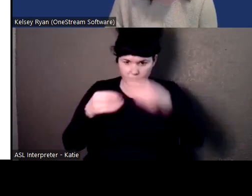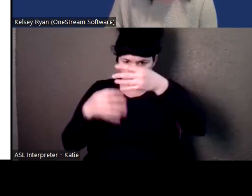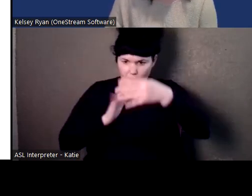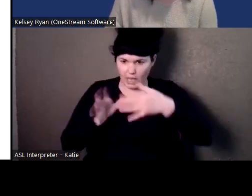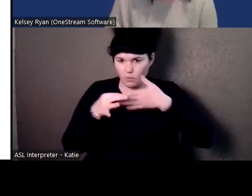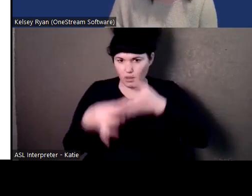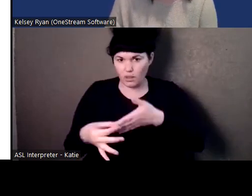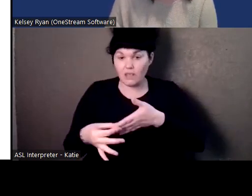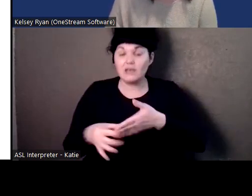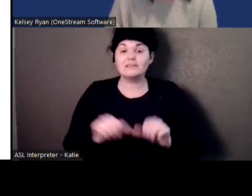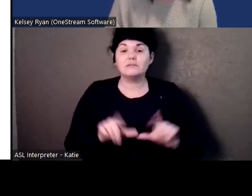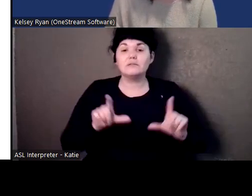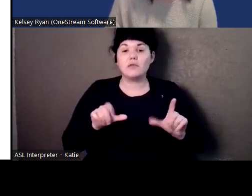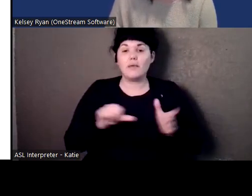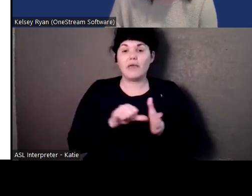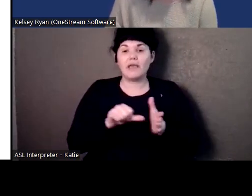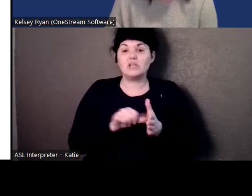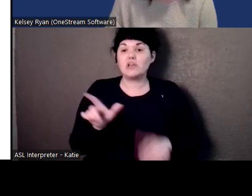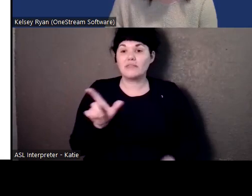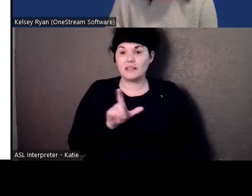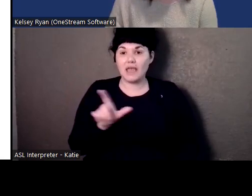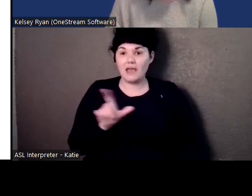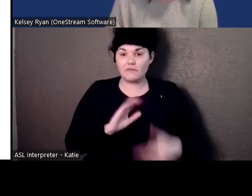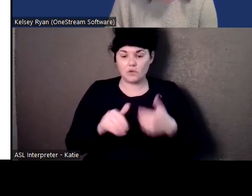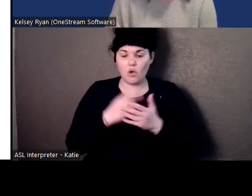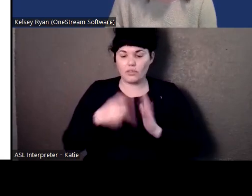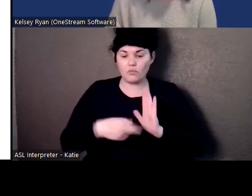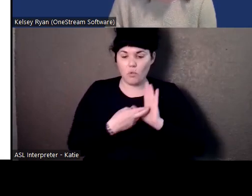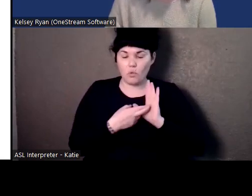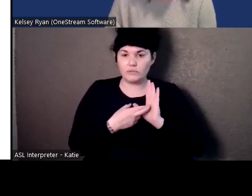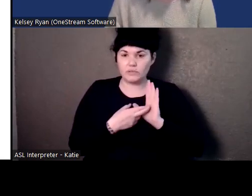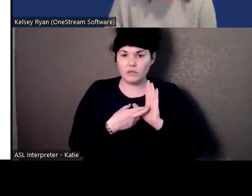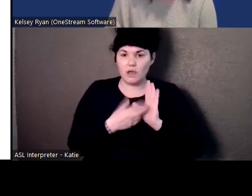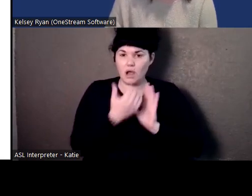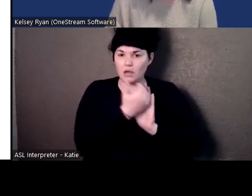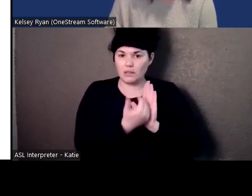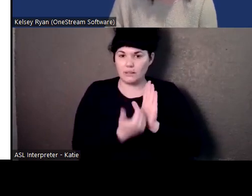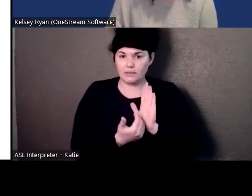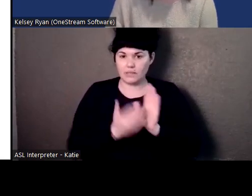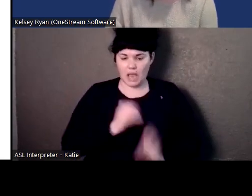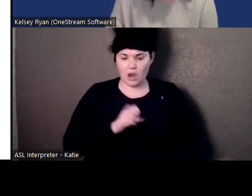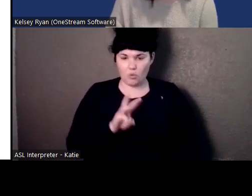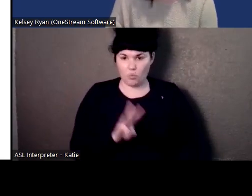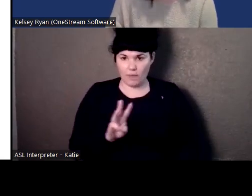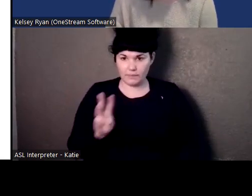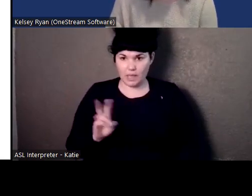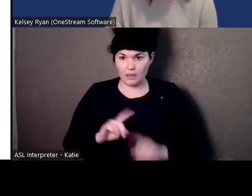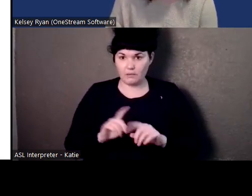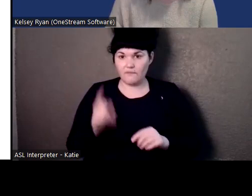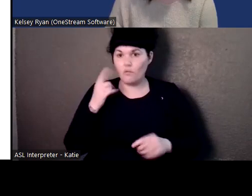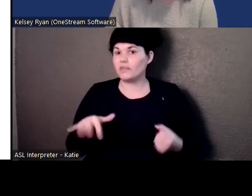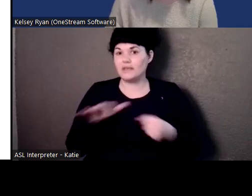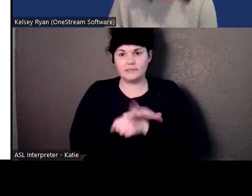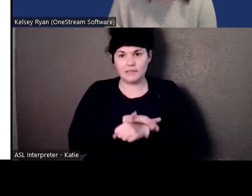on the left. Again, all of our roles are located on our website, but for the entire company